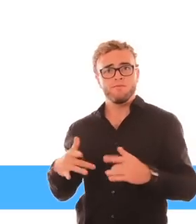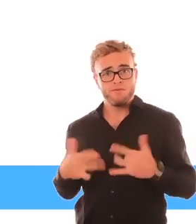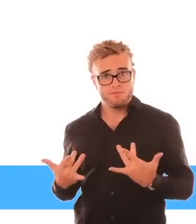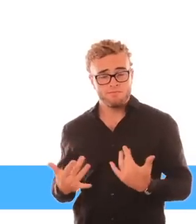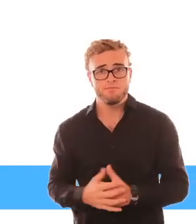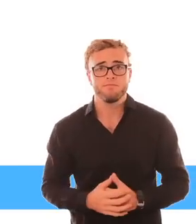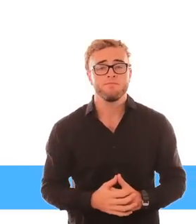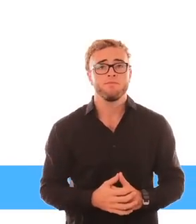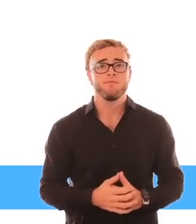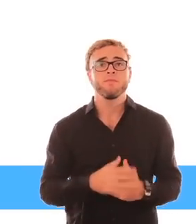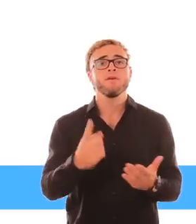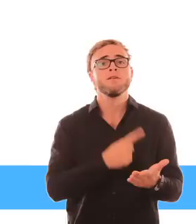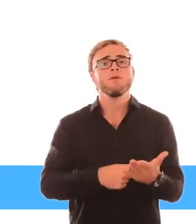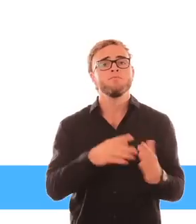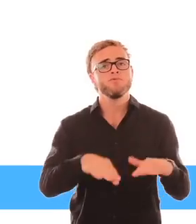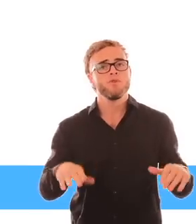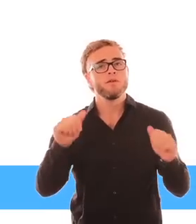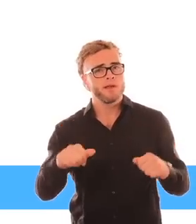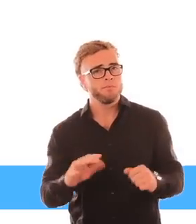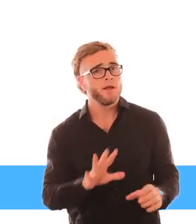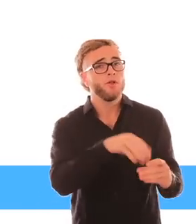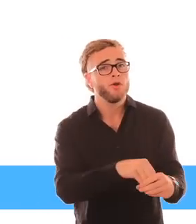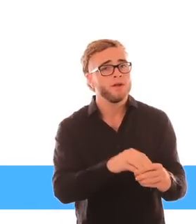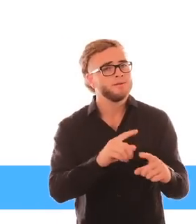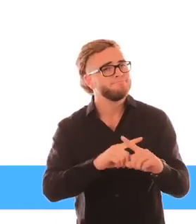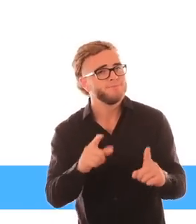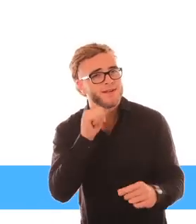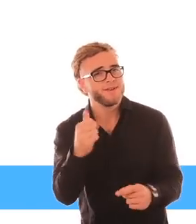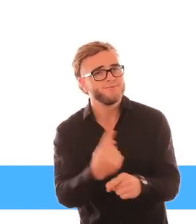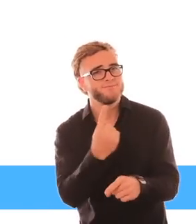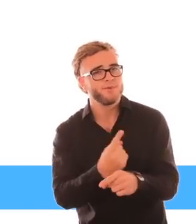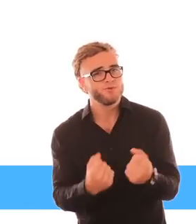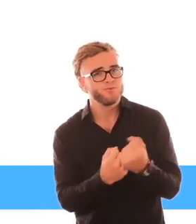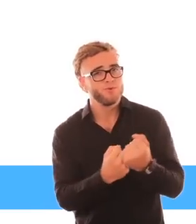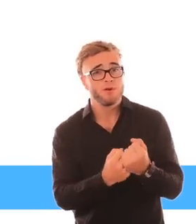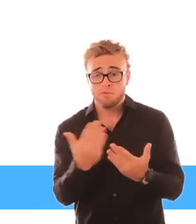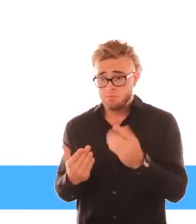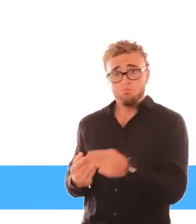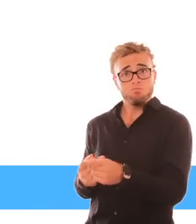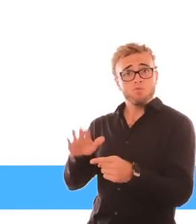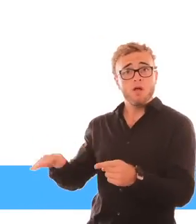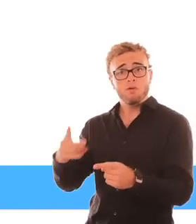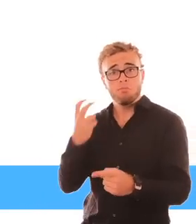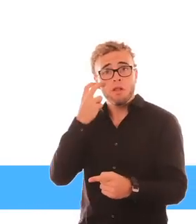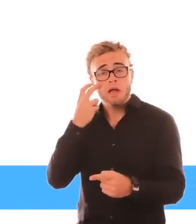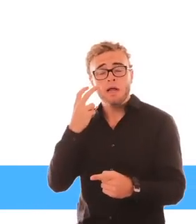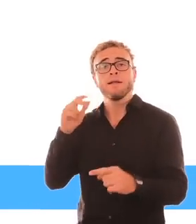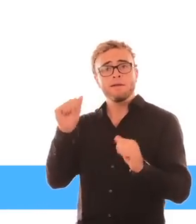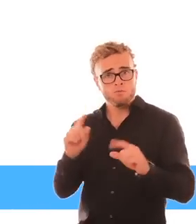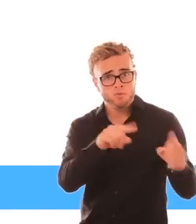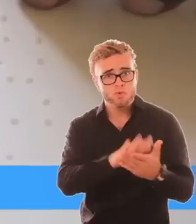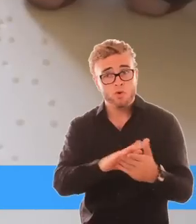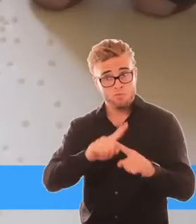Sometimes children can be included, but don't have the proper support. A child who is blind may be allowed to attend school, but can't fully participate without